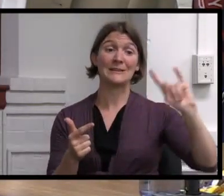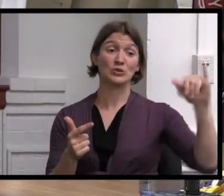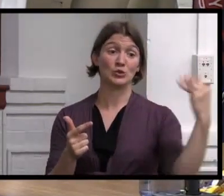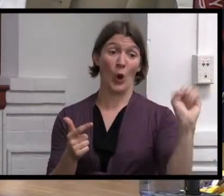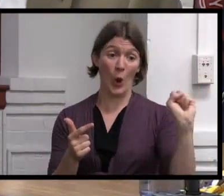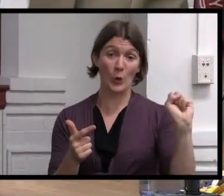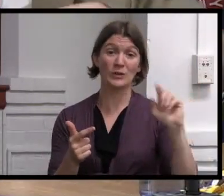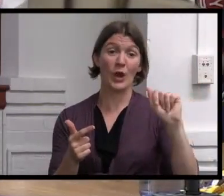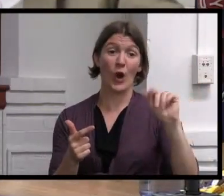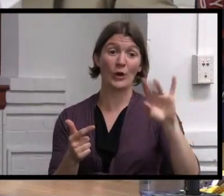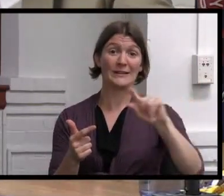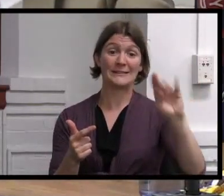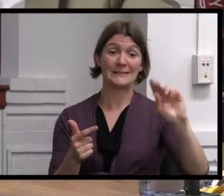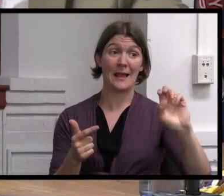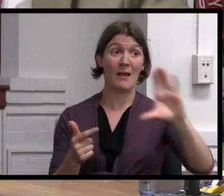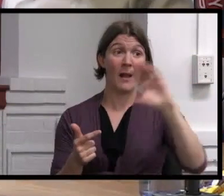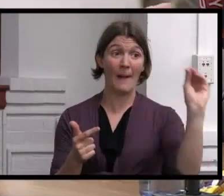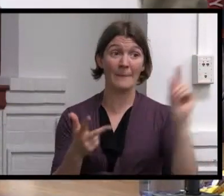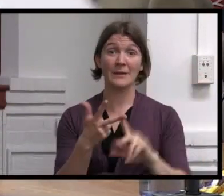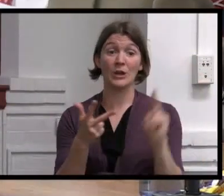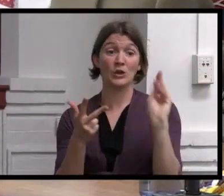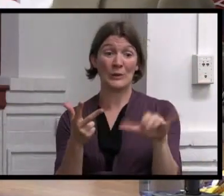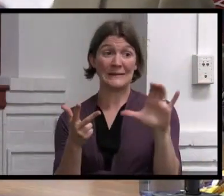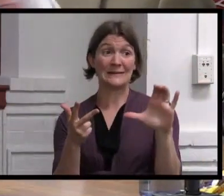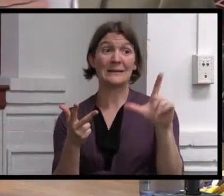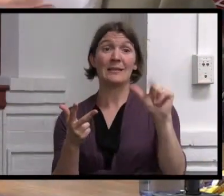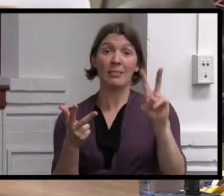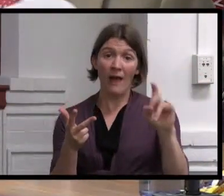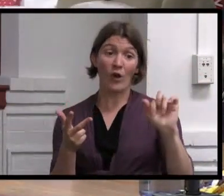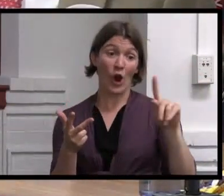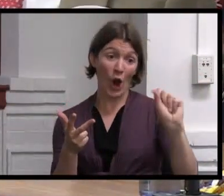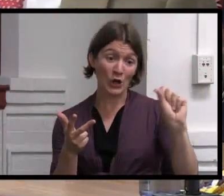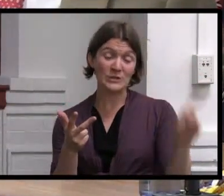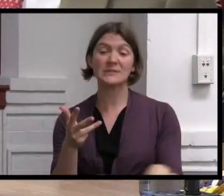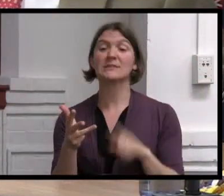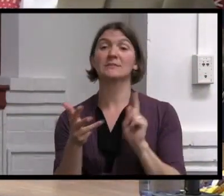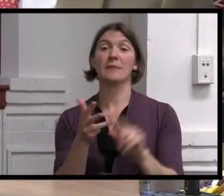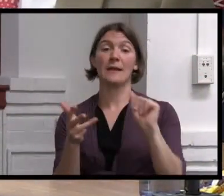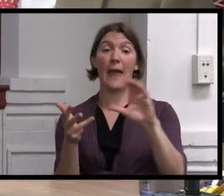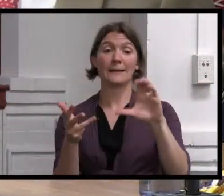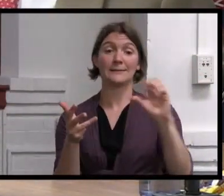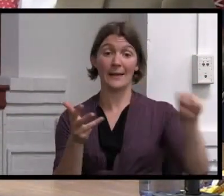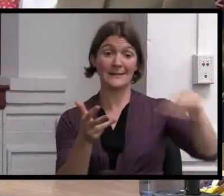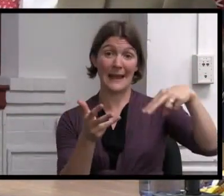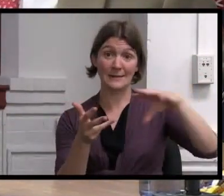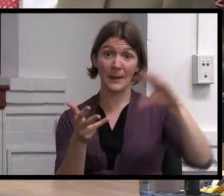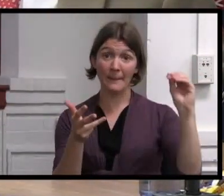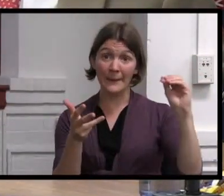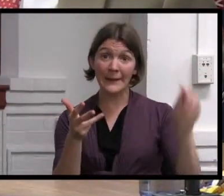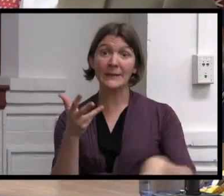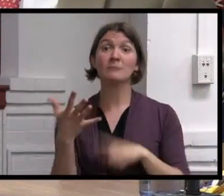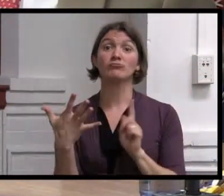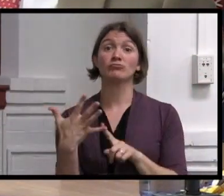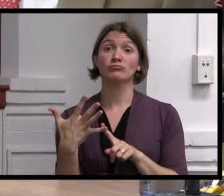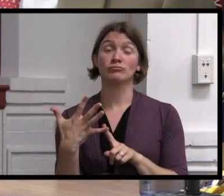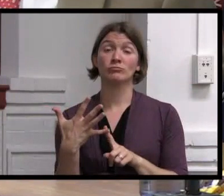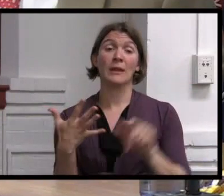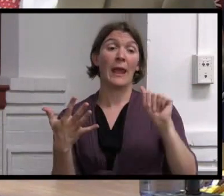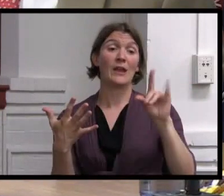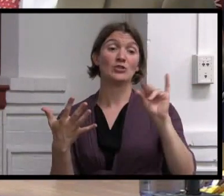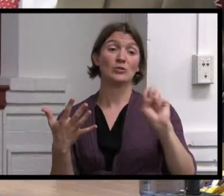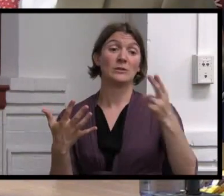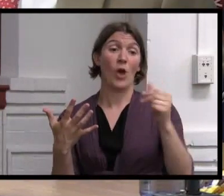Arnie Zane Company, New York Live Arts, Axis Dance Company,